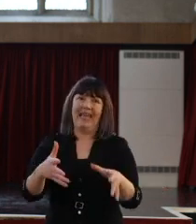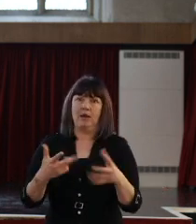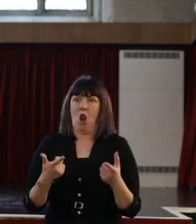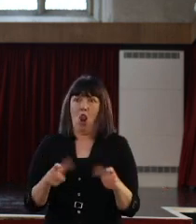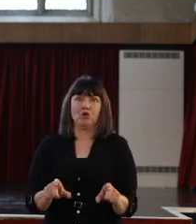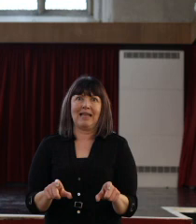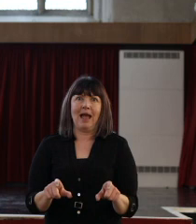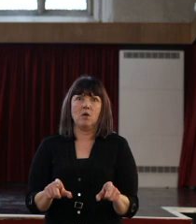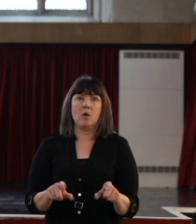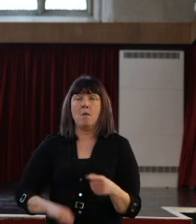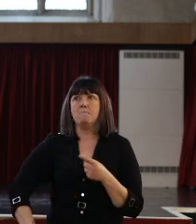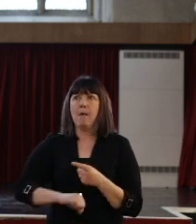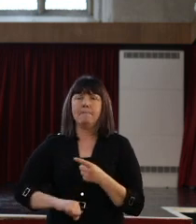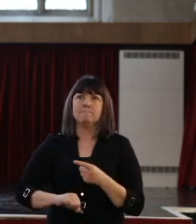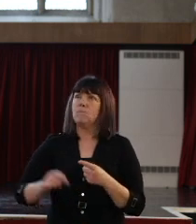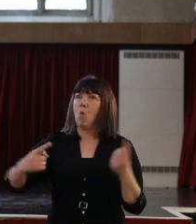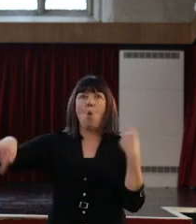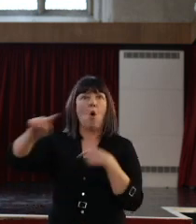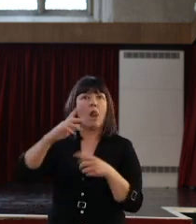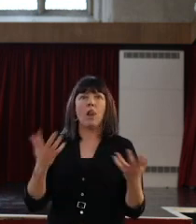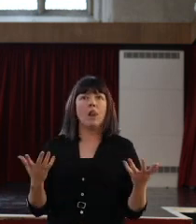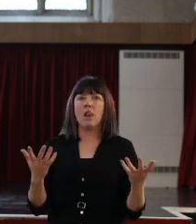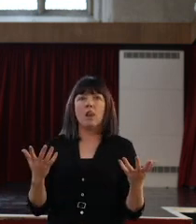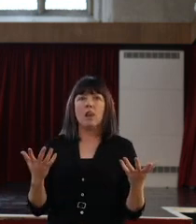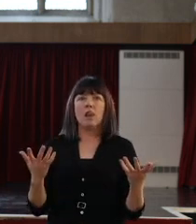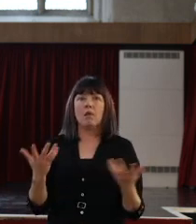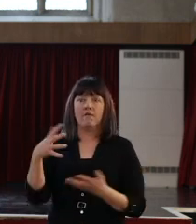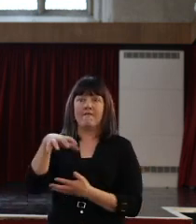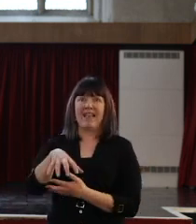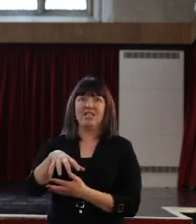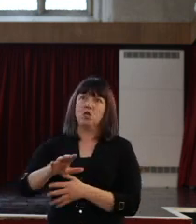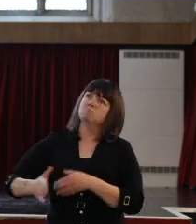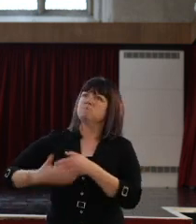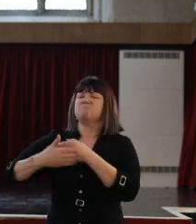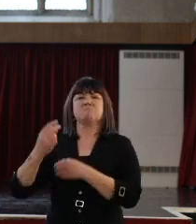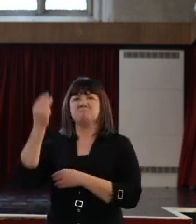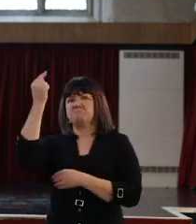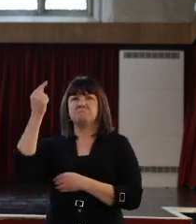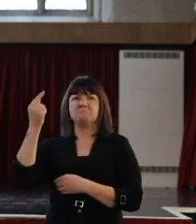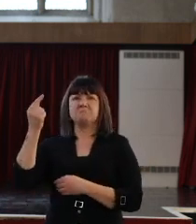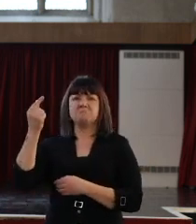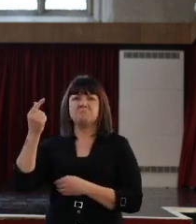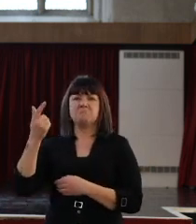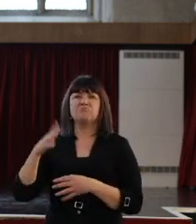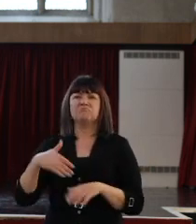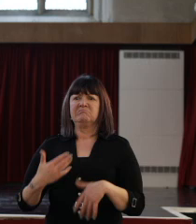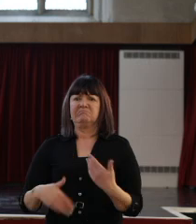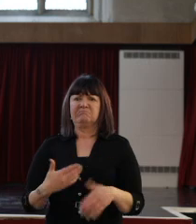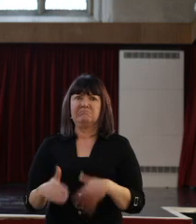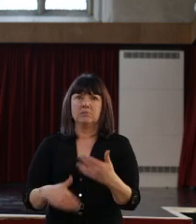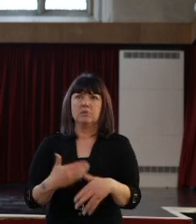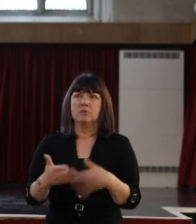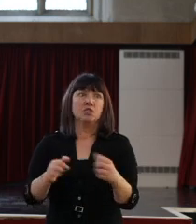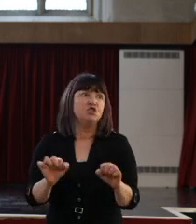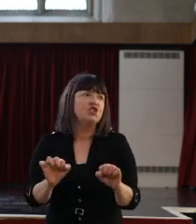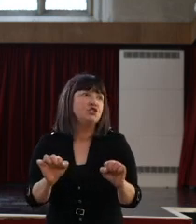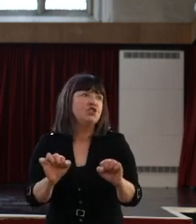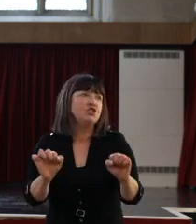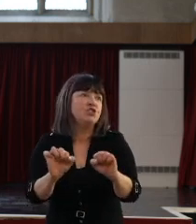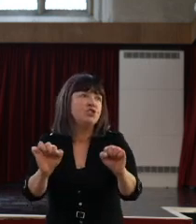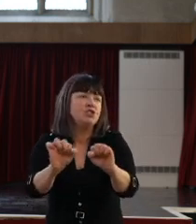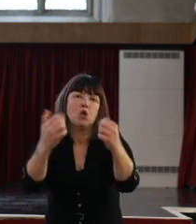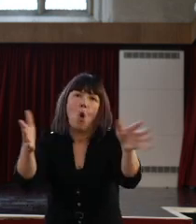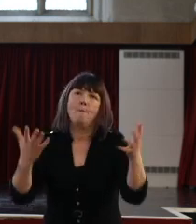Lockdowns closed our theatres and music venues first and opened them up last. And how grey, how empty, how pointless life